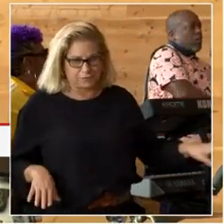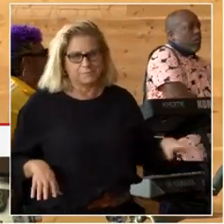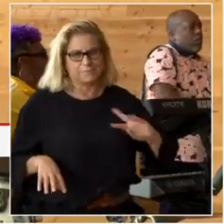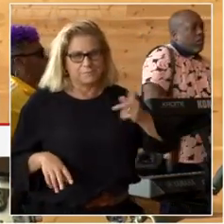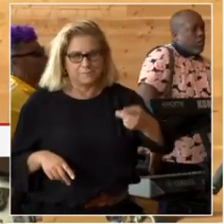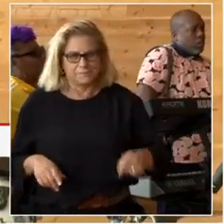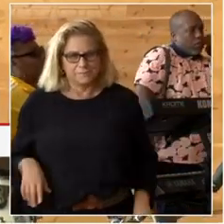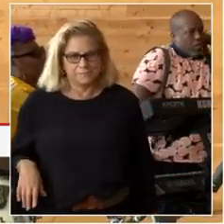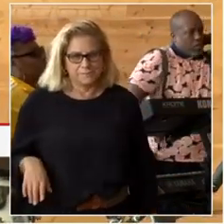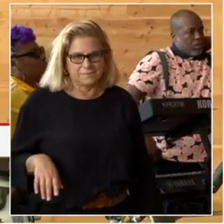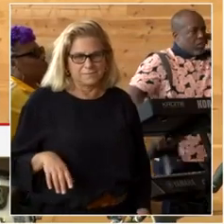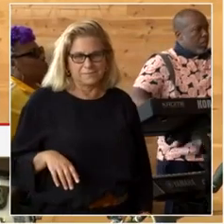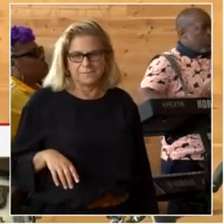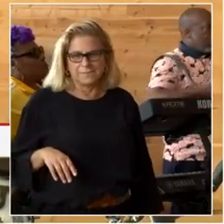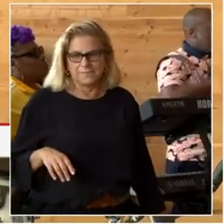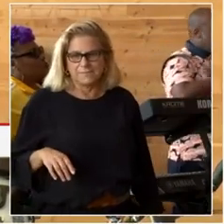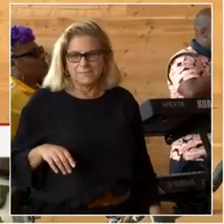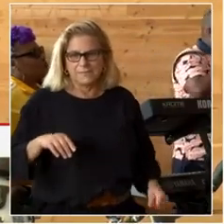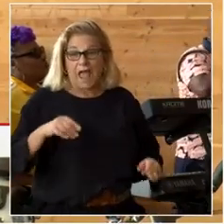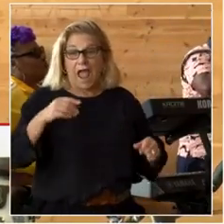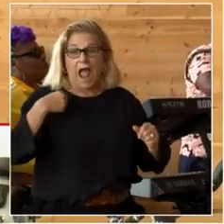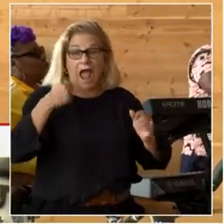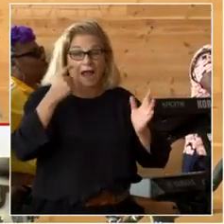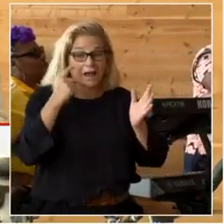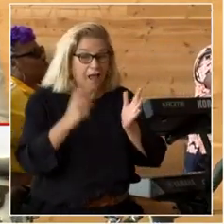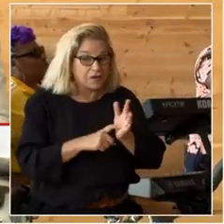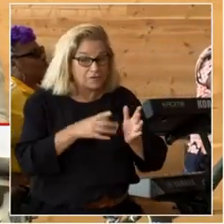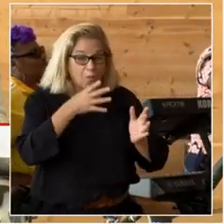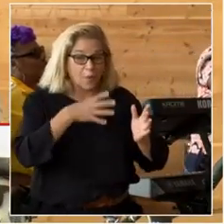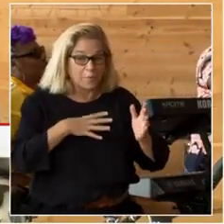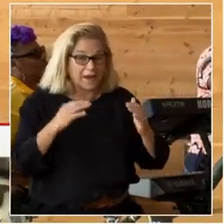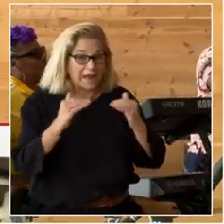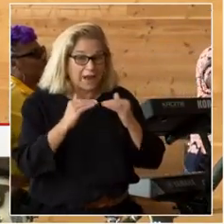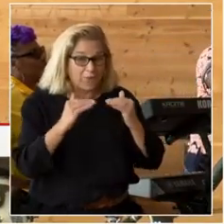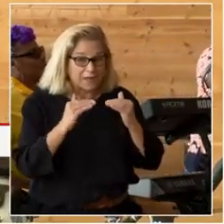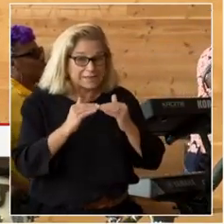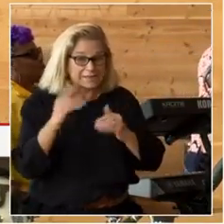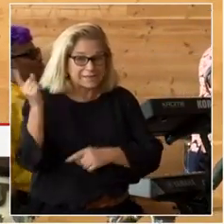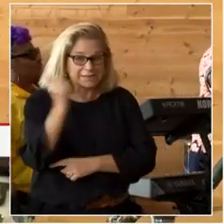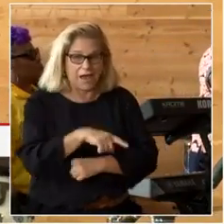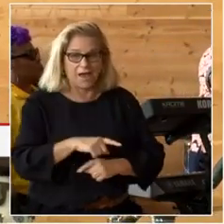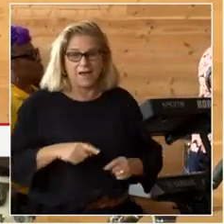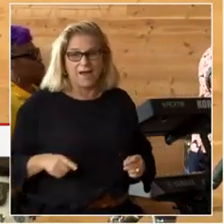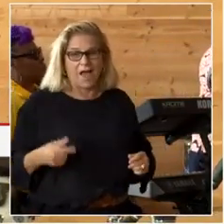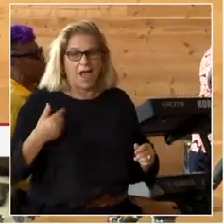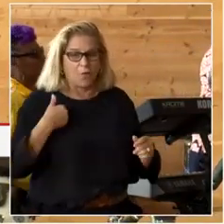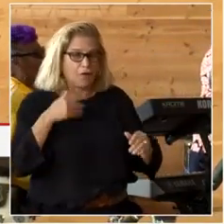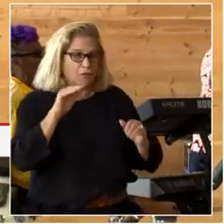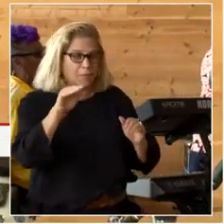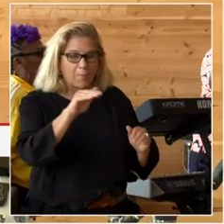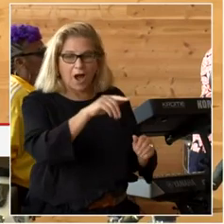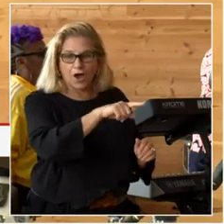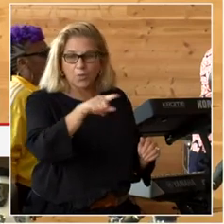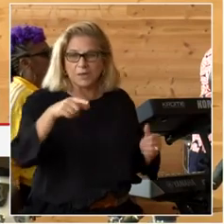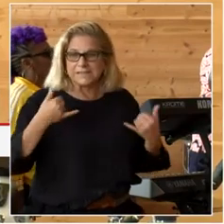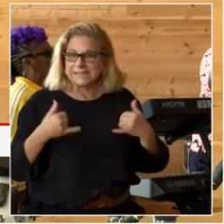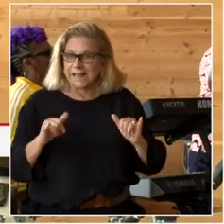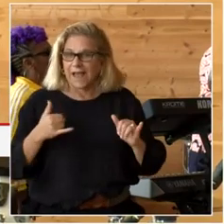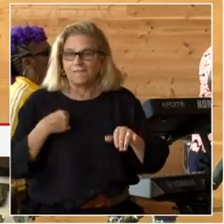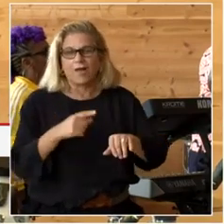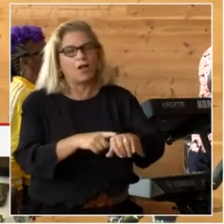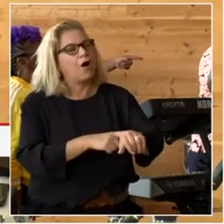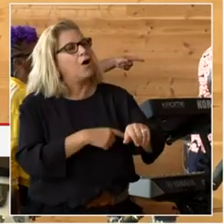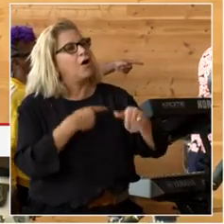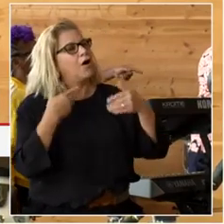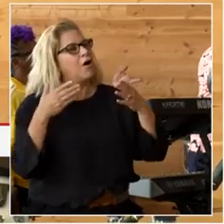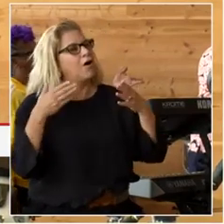Equality Day as a reminder that we still have a long way to